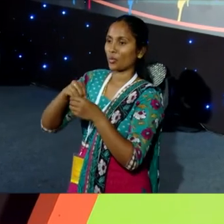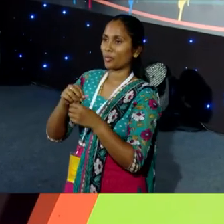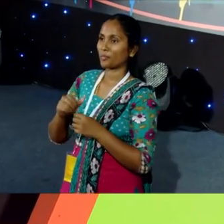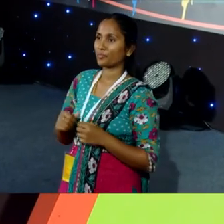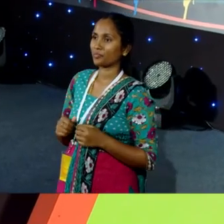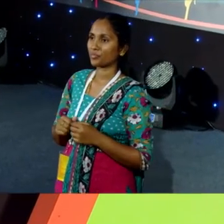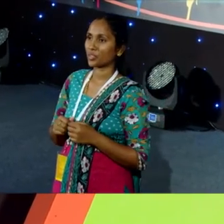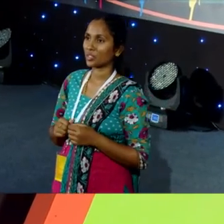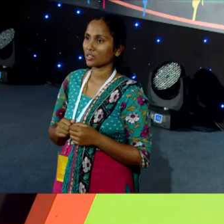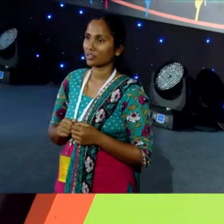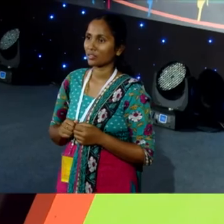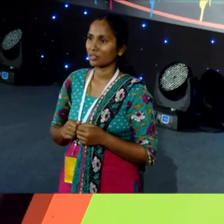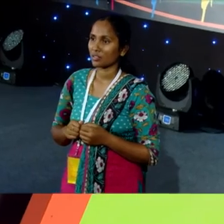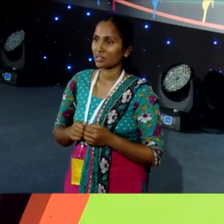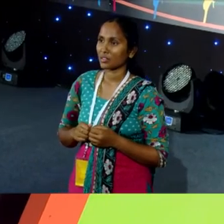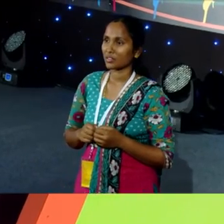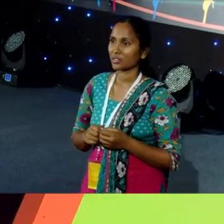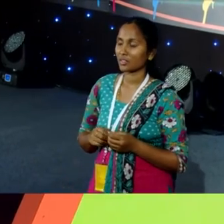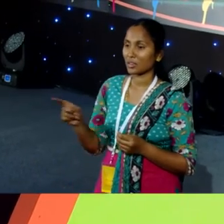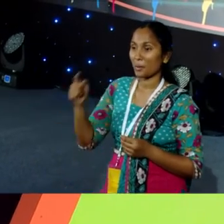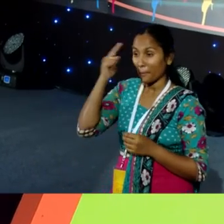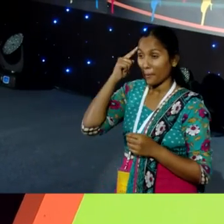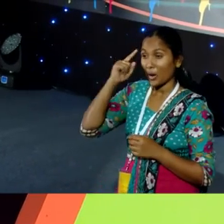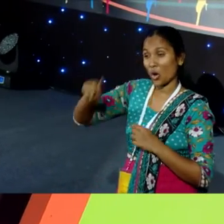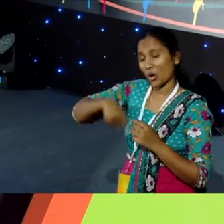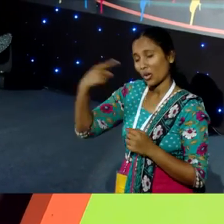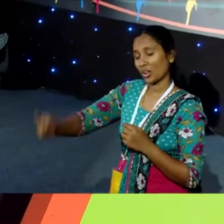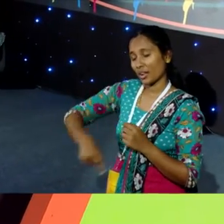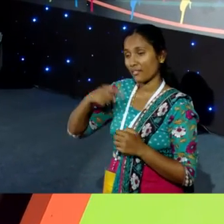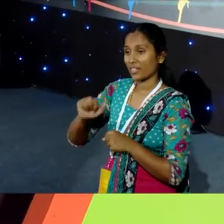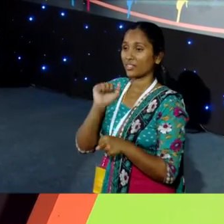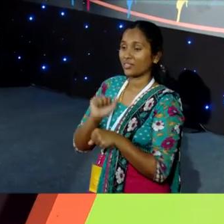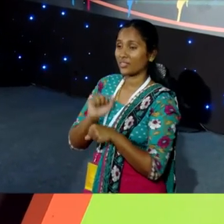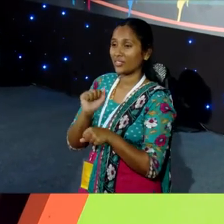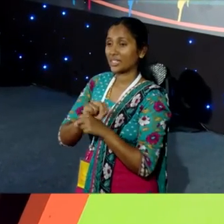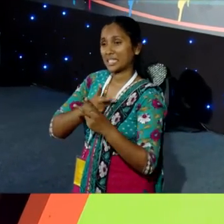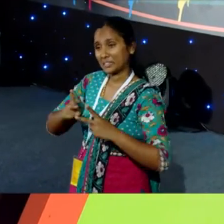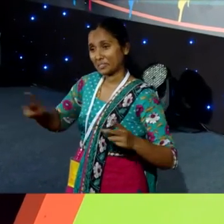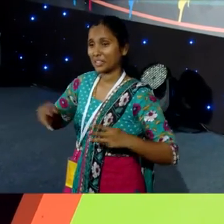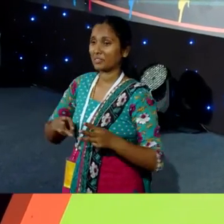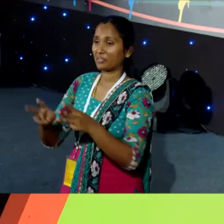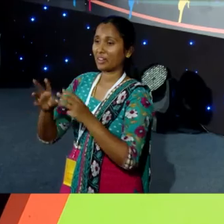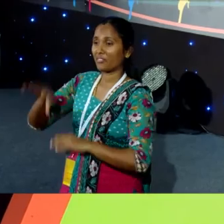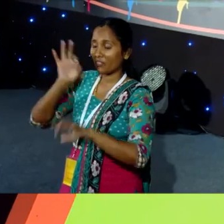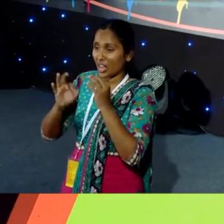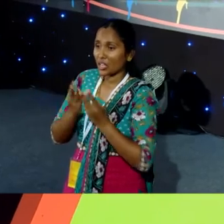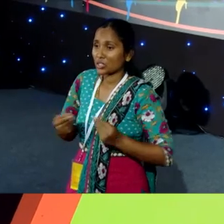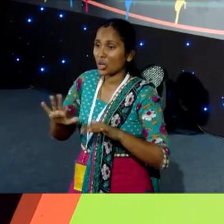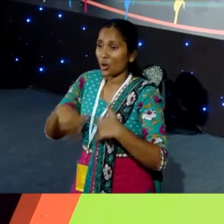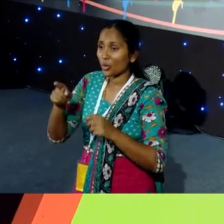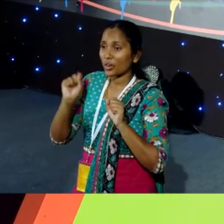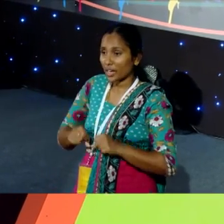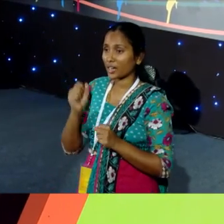their mind works all the time in whatever way you can to find solutions on how you can